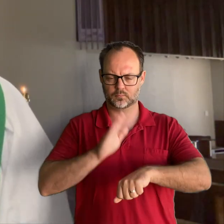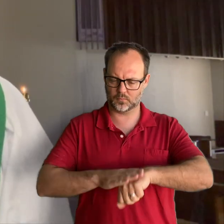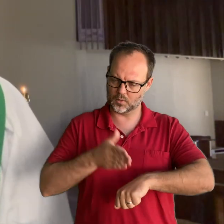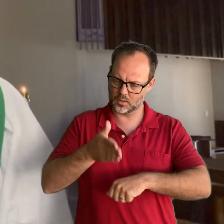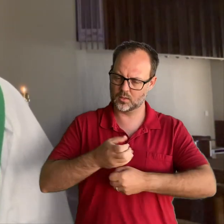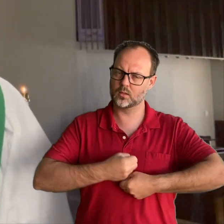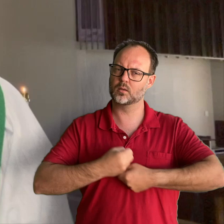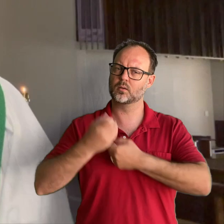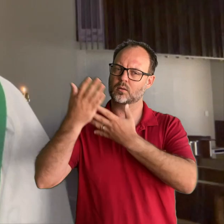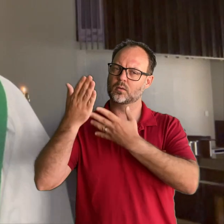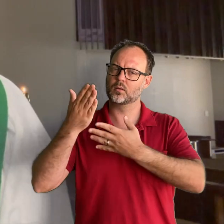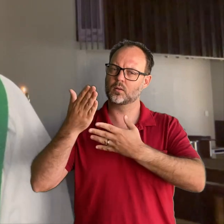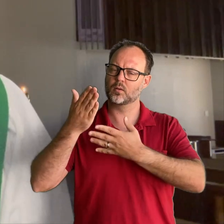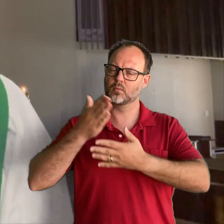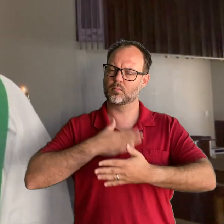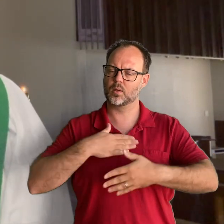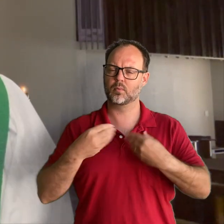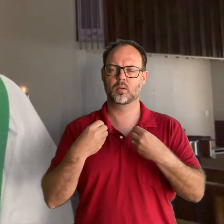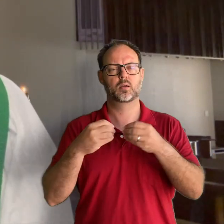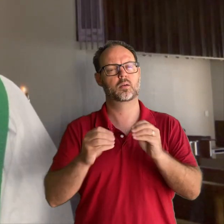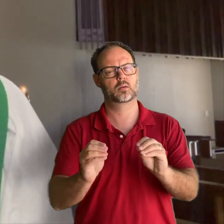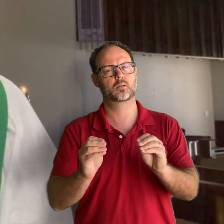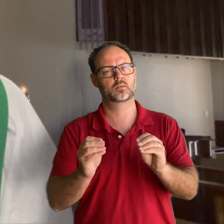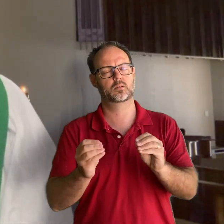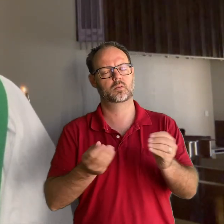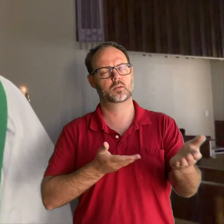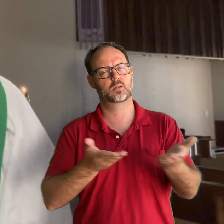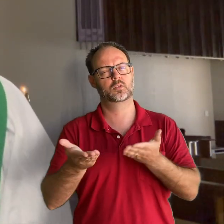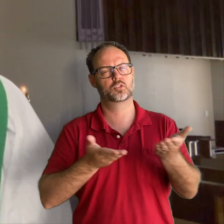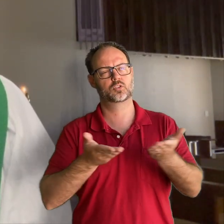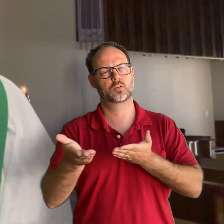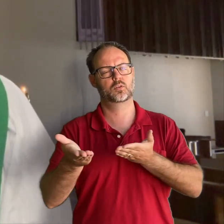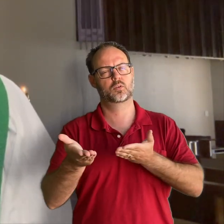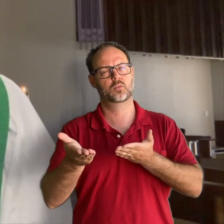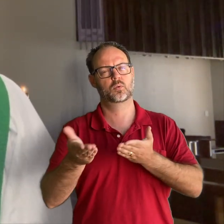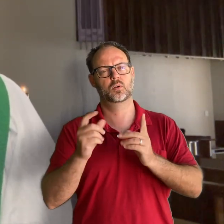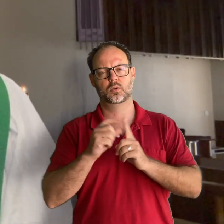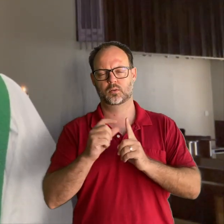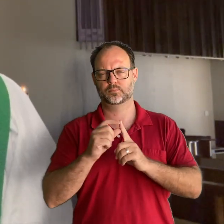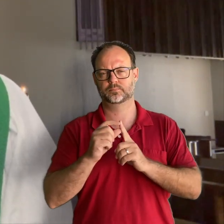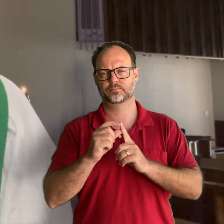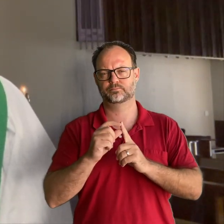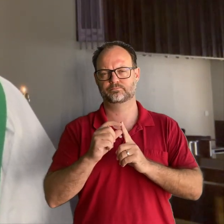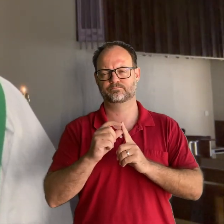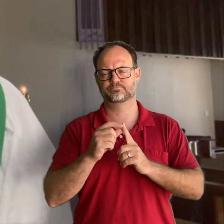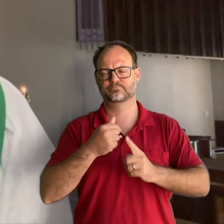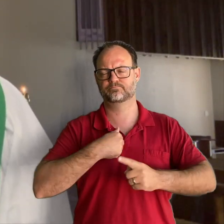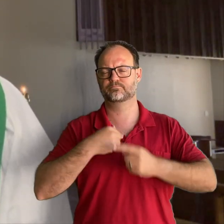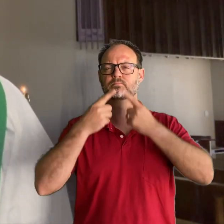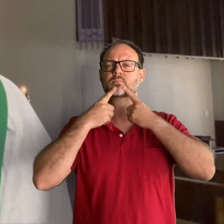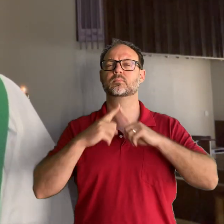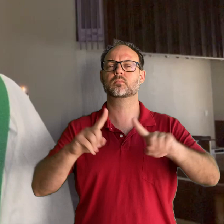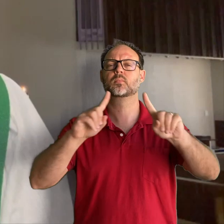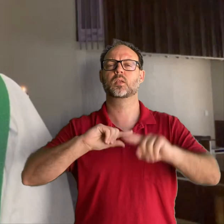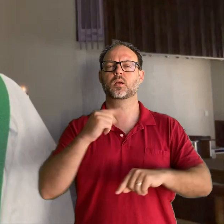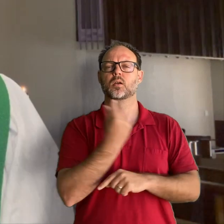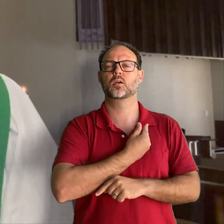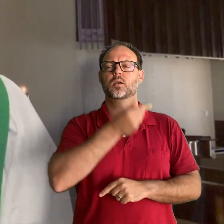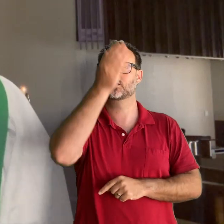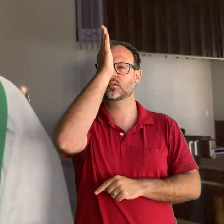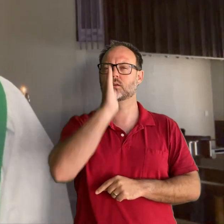Upon this your confession, I, by virtue of my office, as a called and ordained servant of the word, I announce